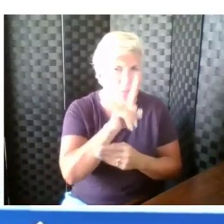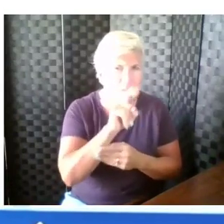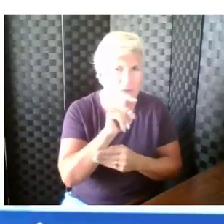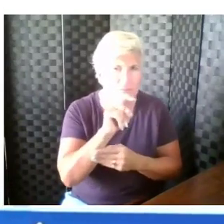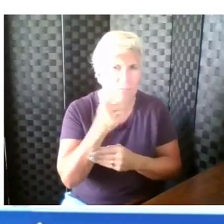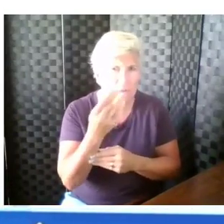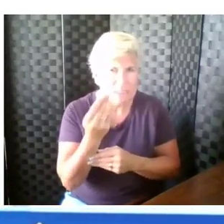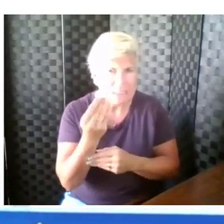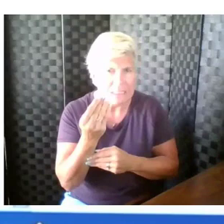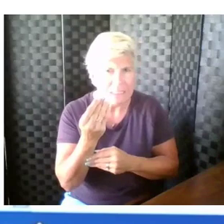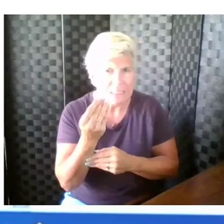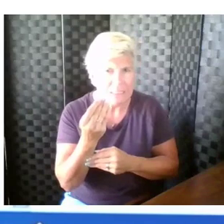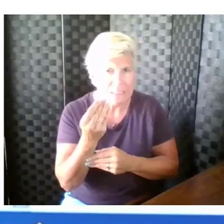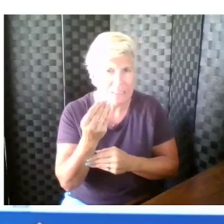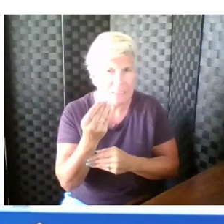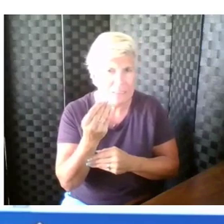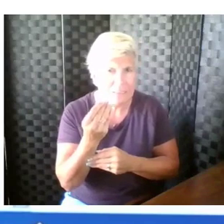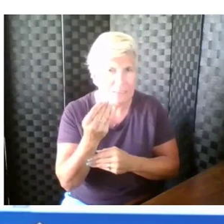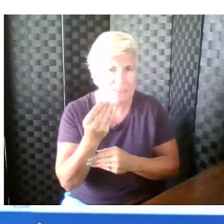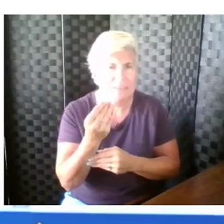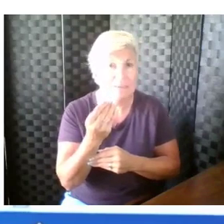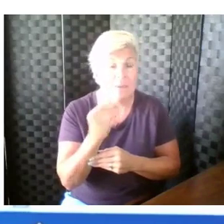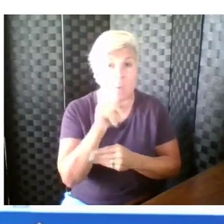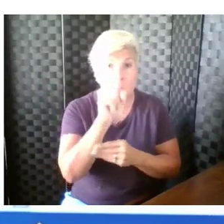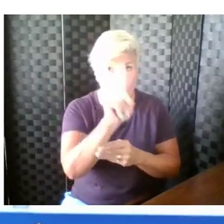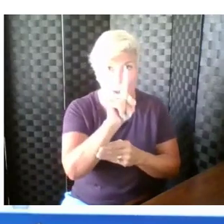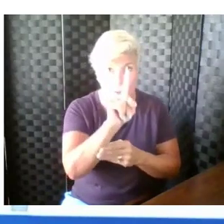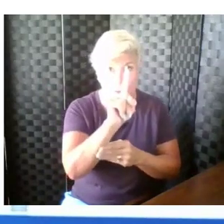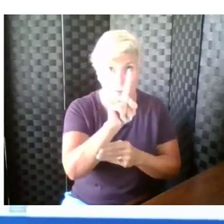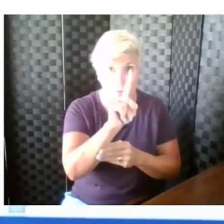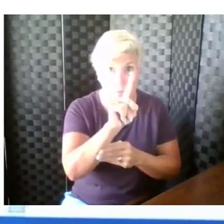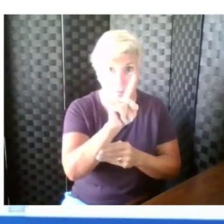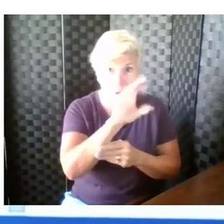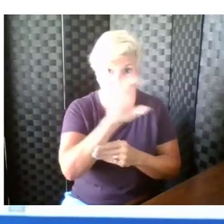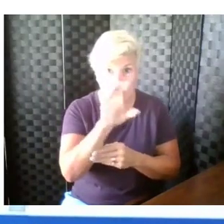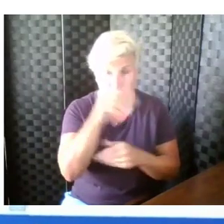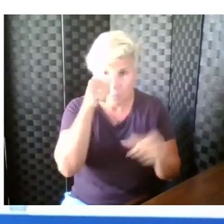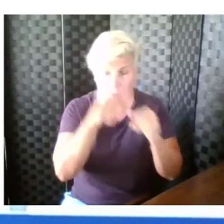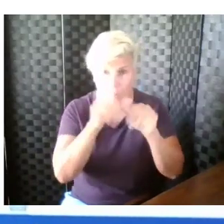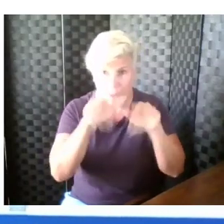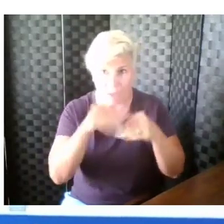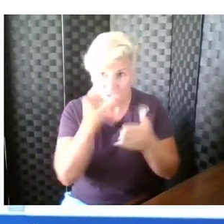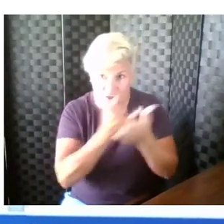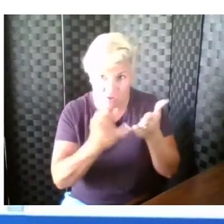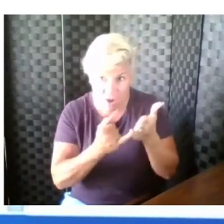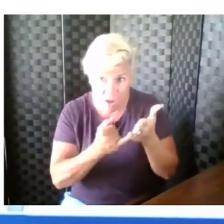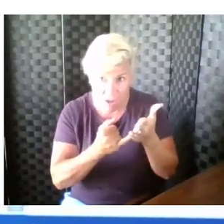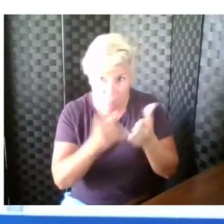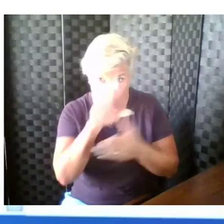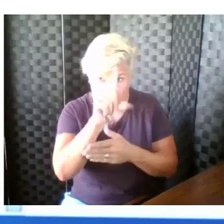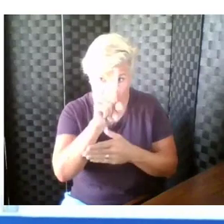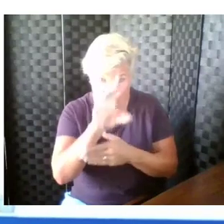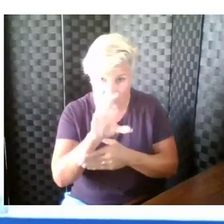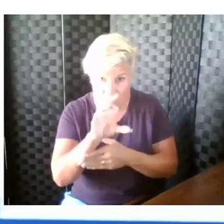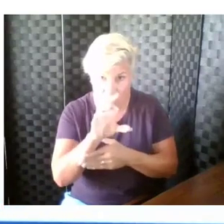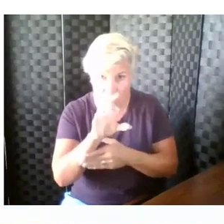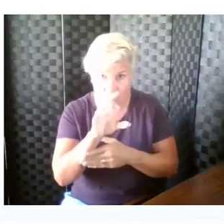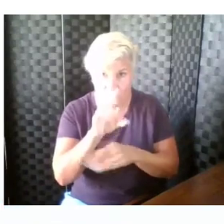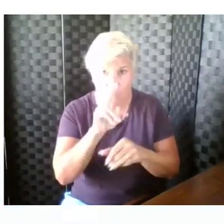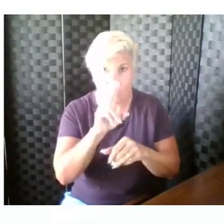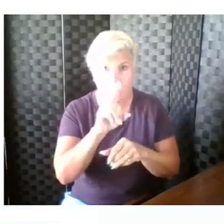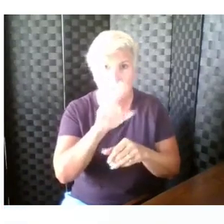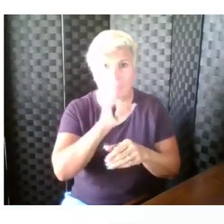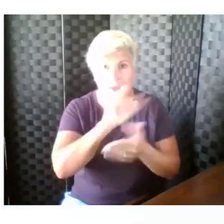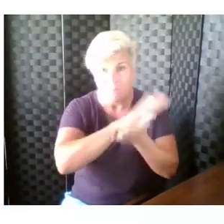number 114? Yeah, there's 1. Do you remember how to draw 100 using a base 10 block? Remember, we're going to